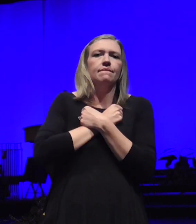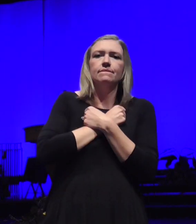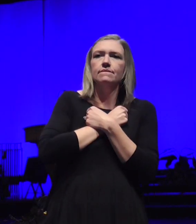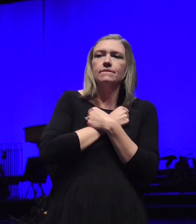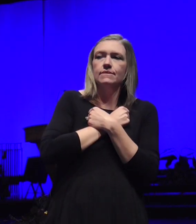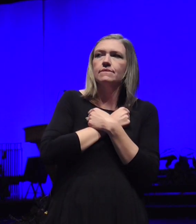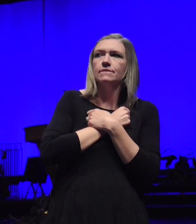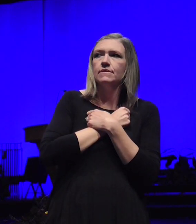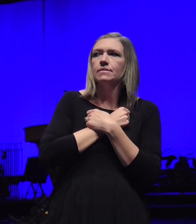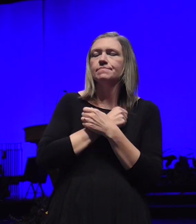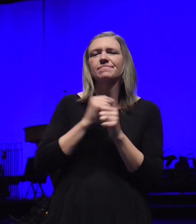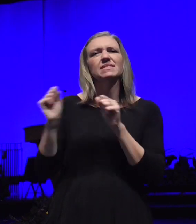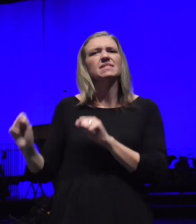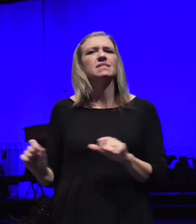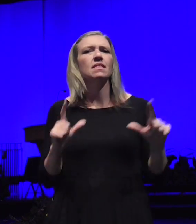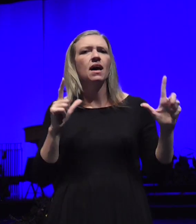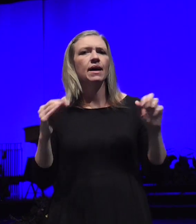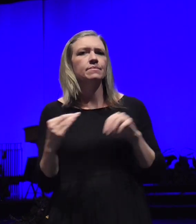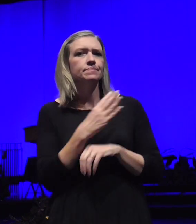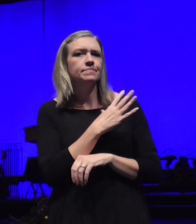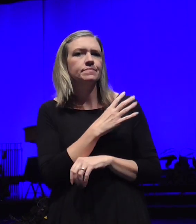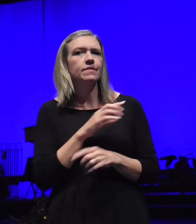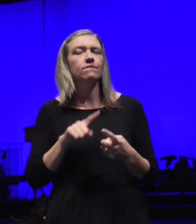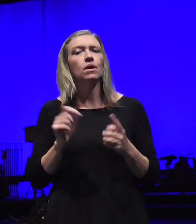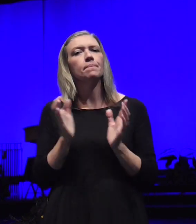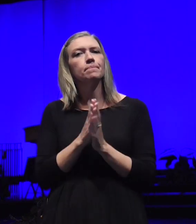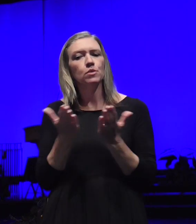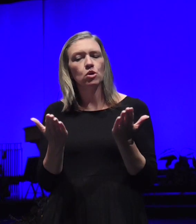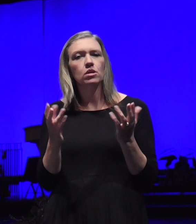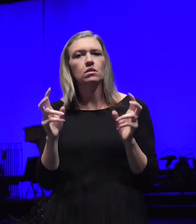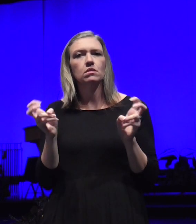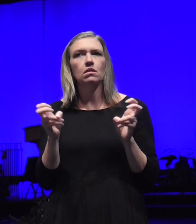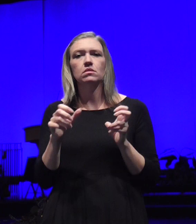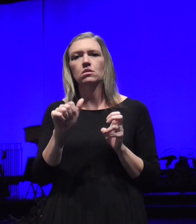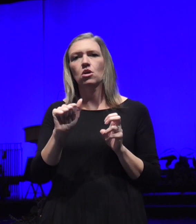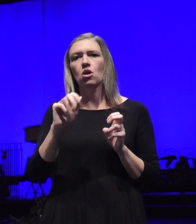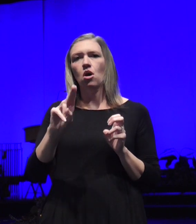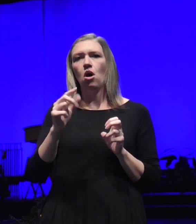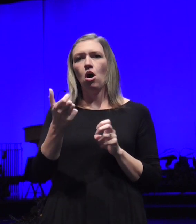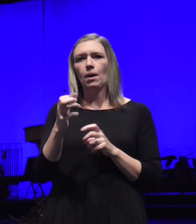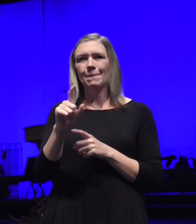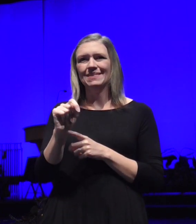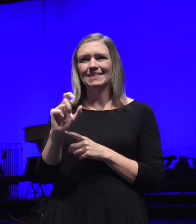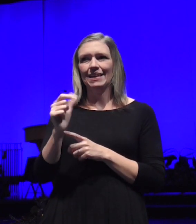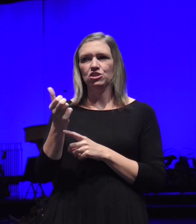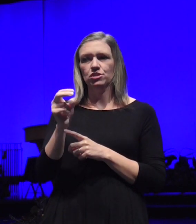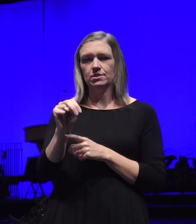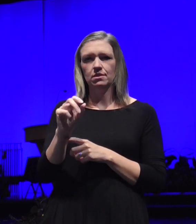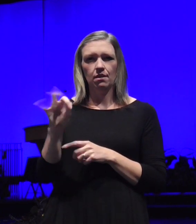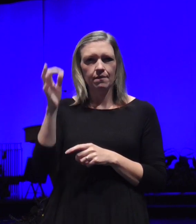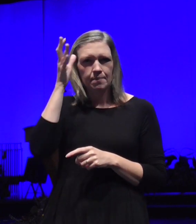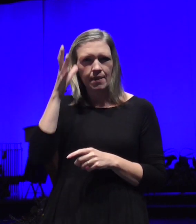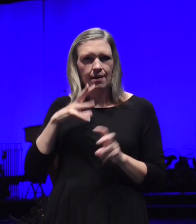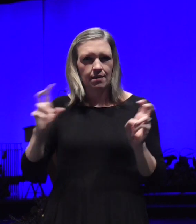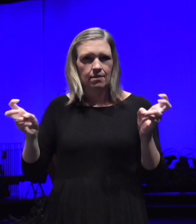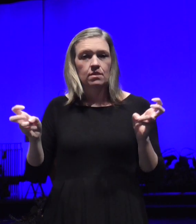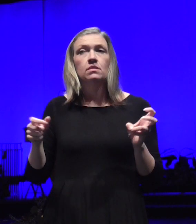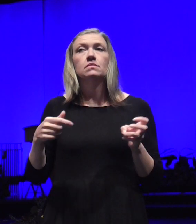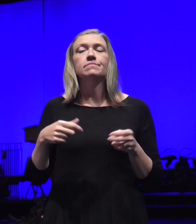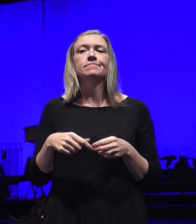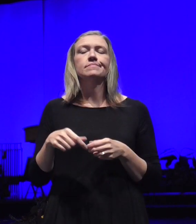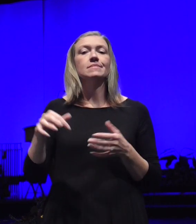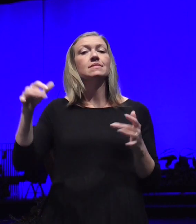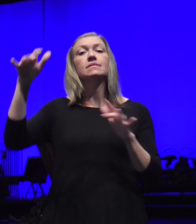And I have a slide that's coming up from a book called The Augmentation of Man. In the dance